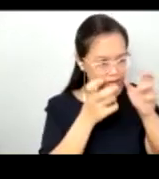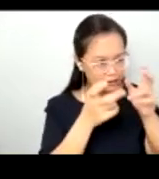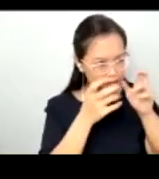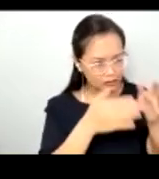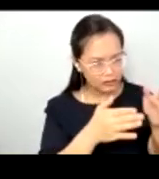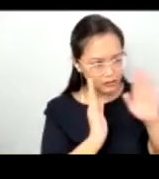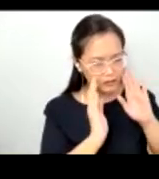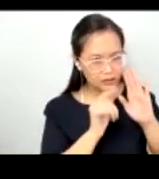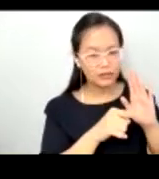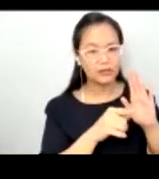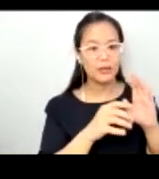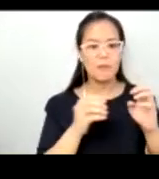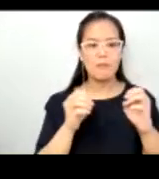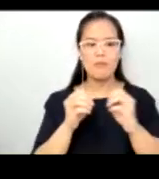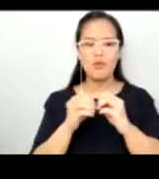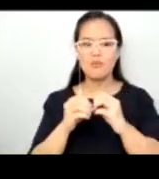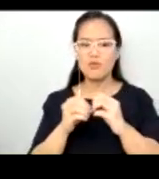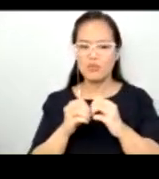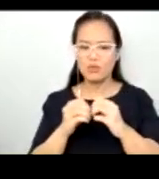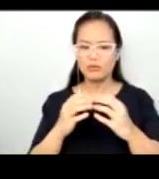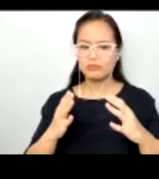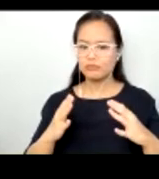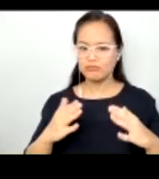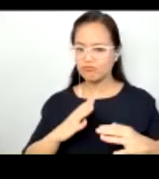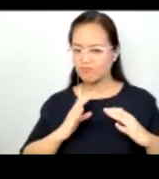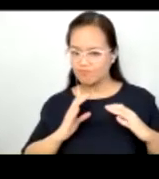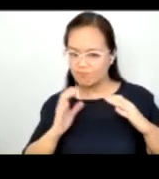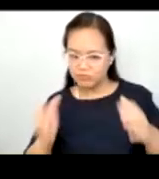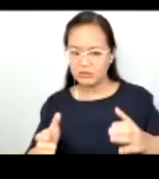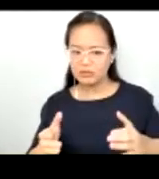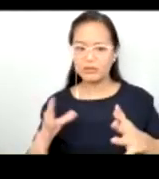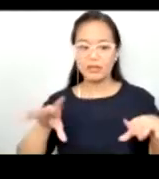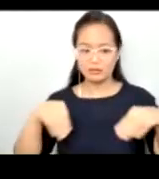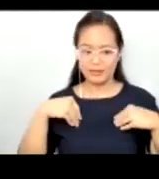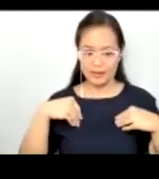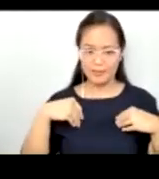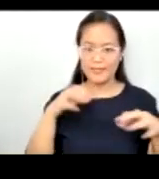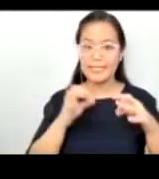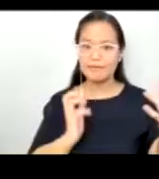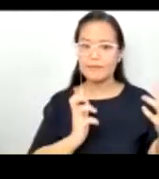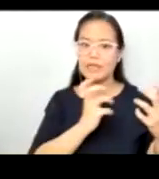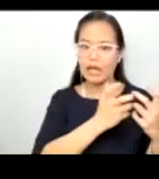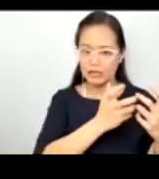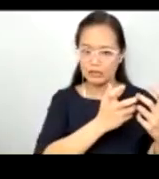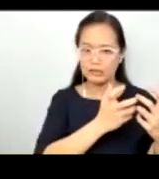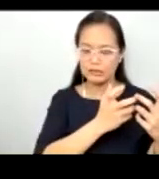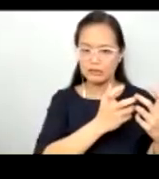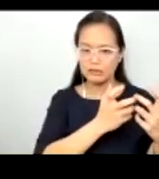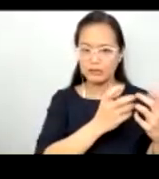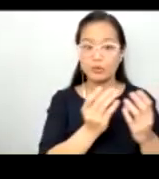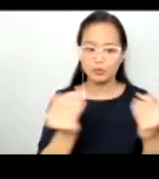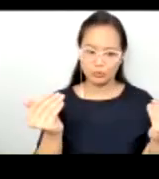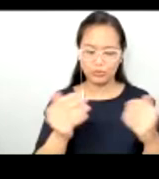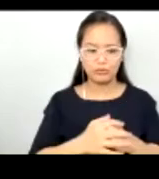to them when you present them those solutions. And then lastly, she says that